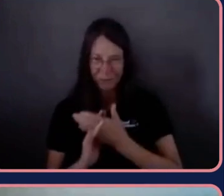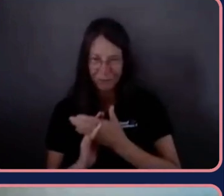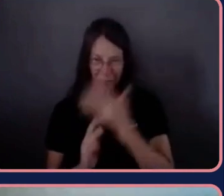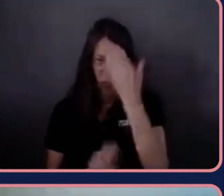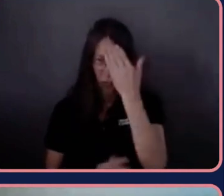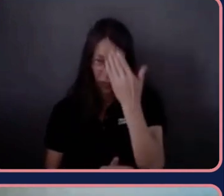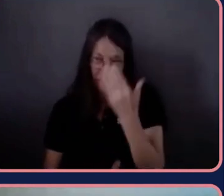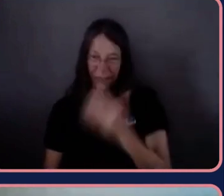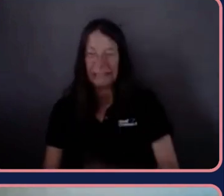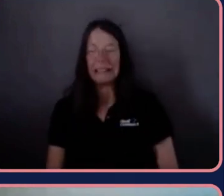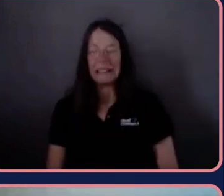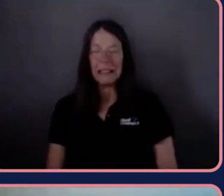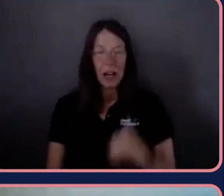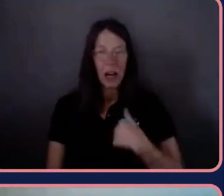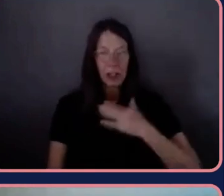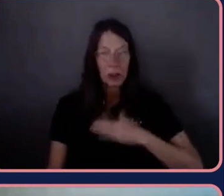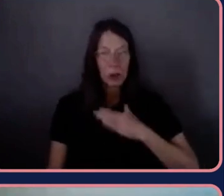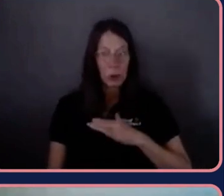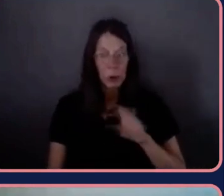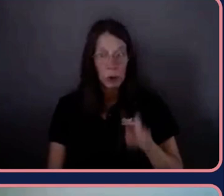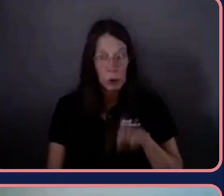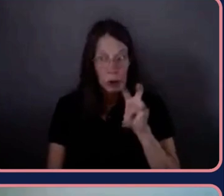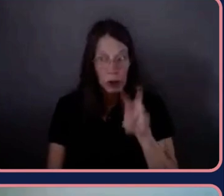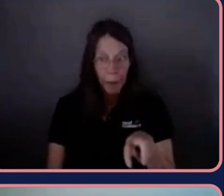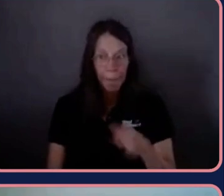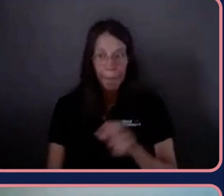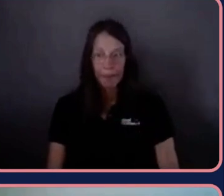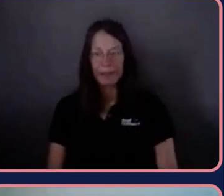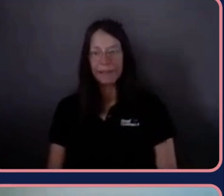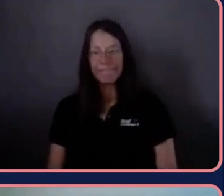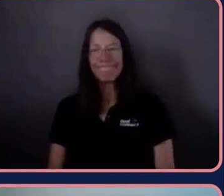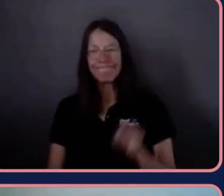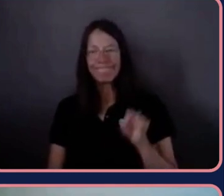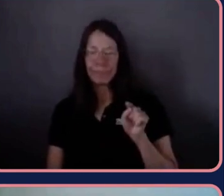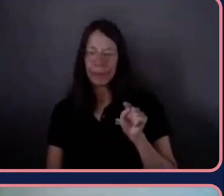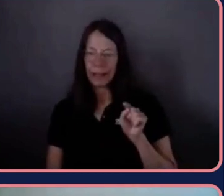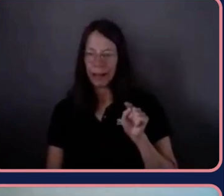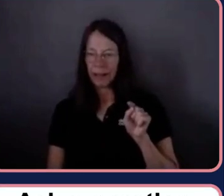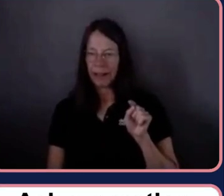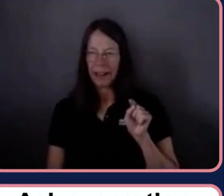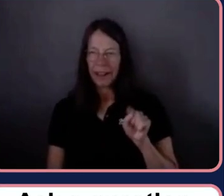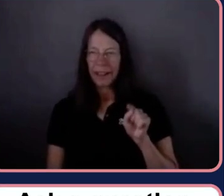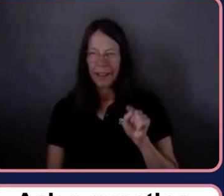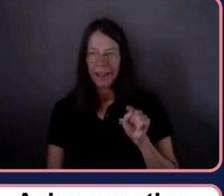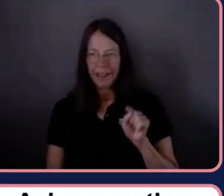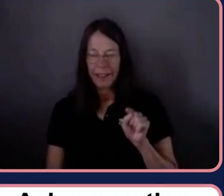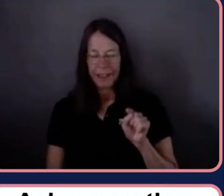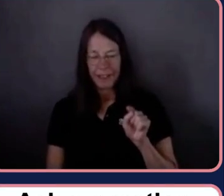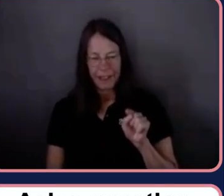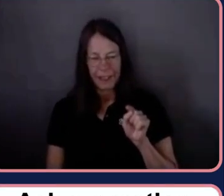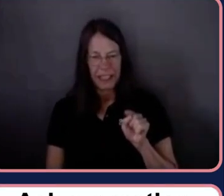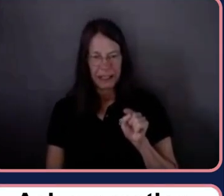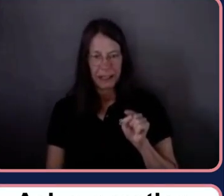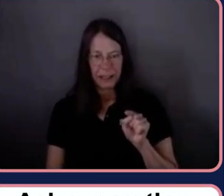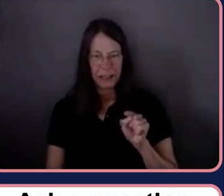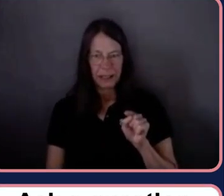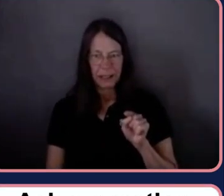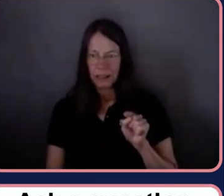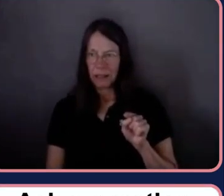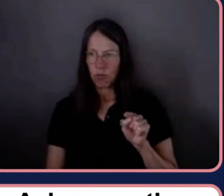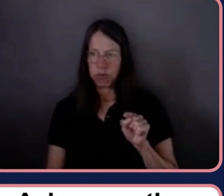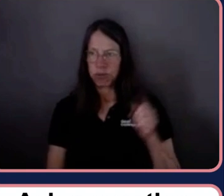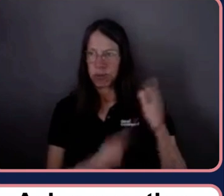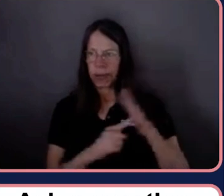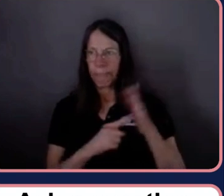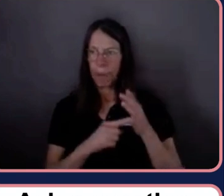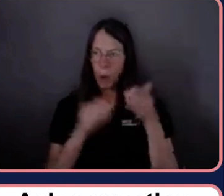Maybe I could just jump in for a moment, Sarah. I mean, this was obviously an area of enormous focus in the consultations we